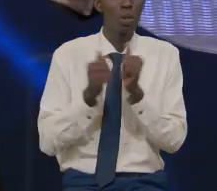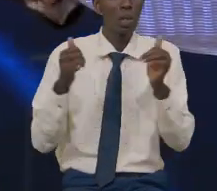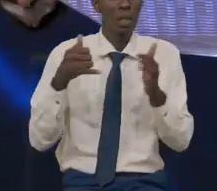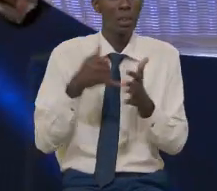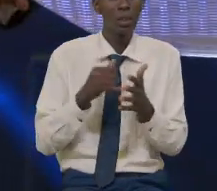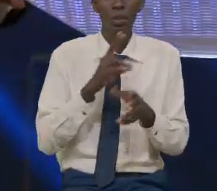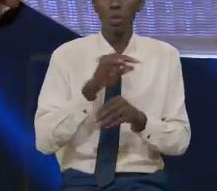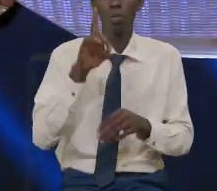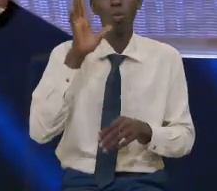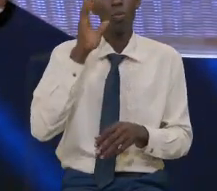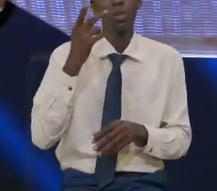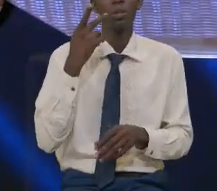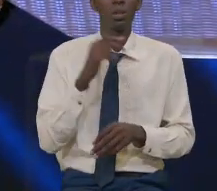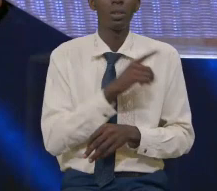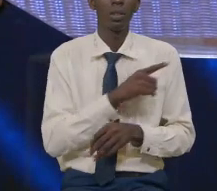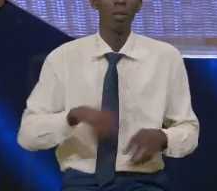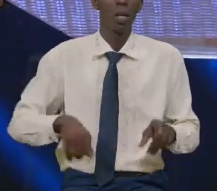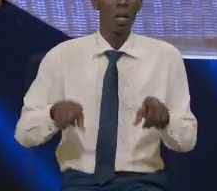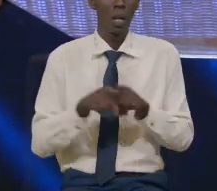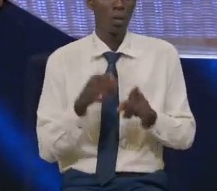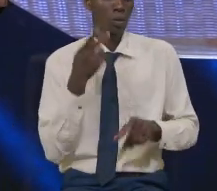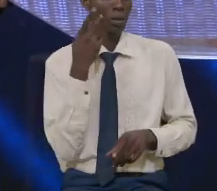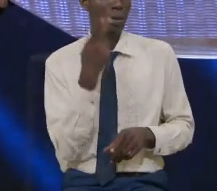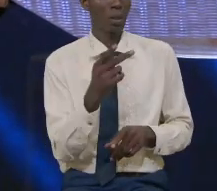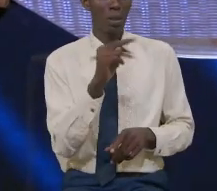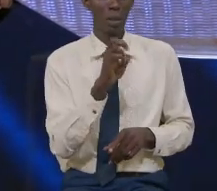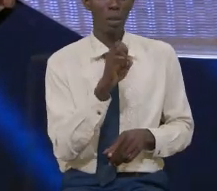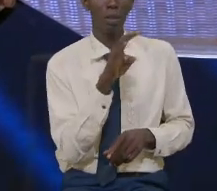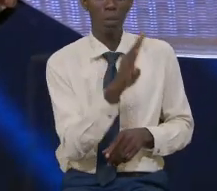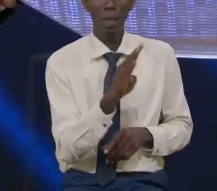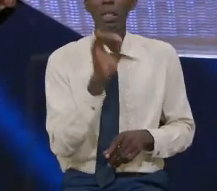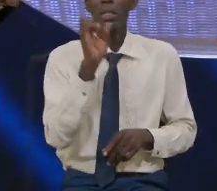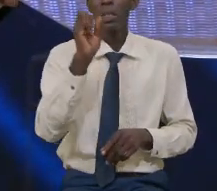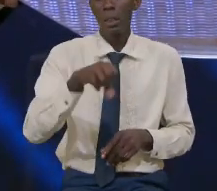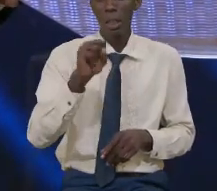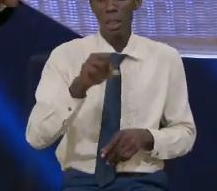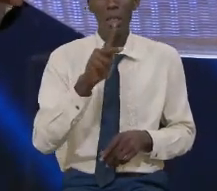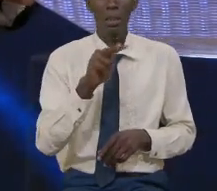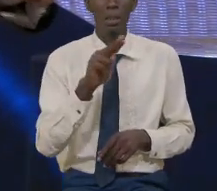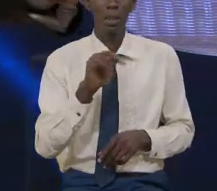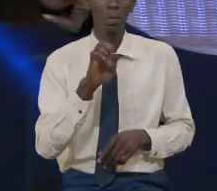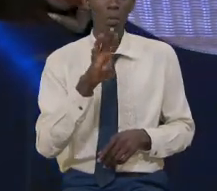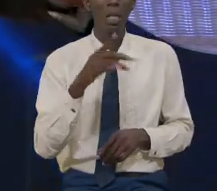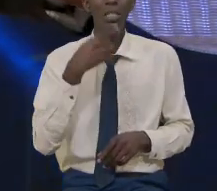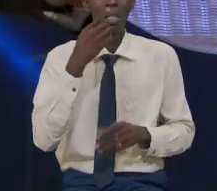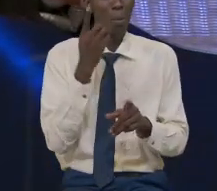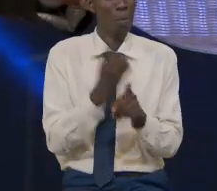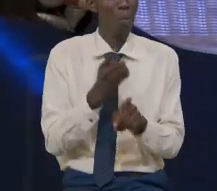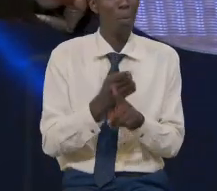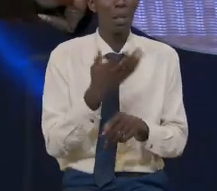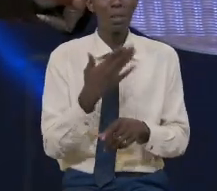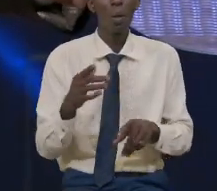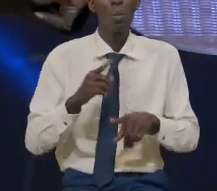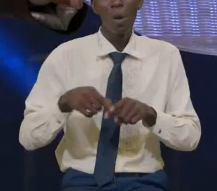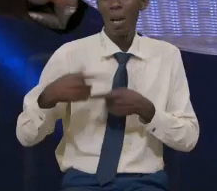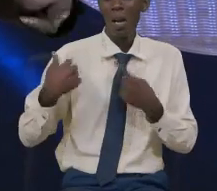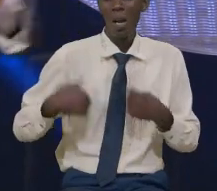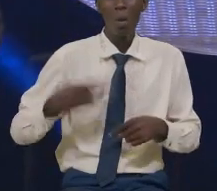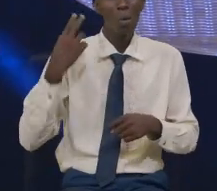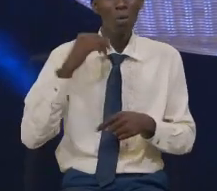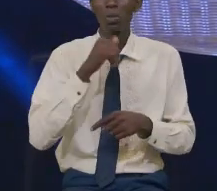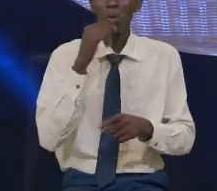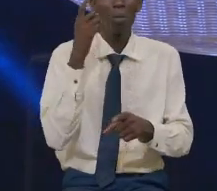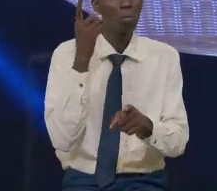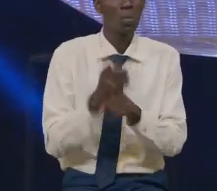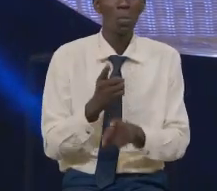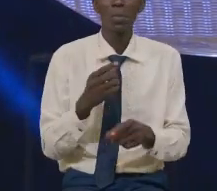Lord. And as we see Nebuchadnezzar, we'll see, although he said the right thing, his heart was not right in